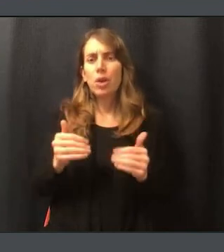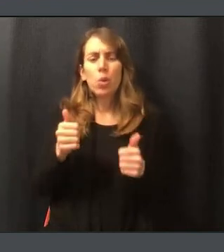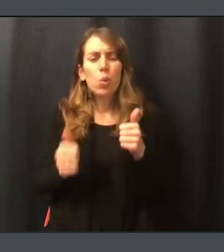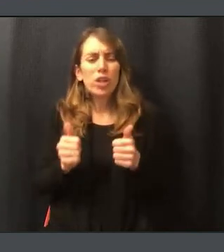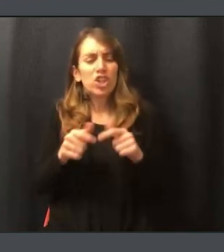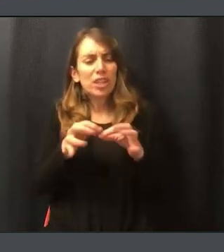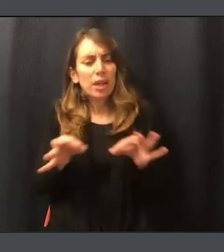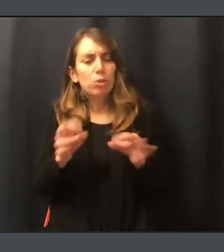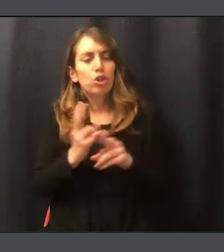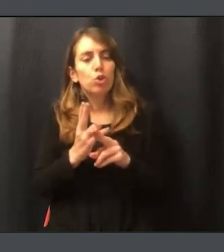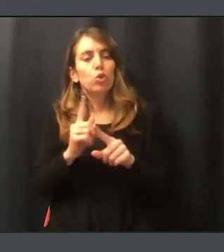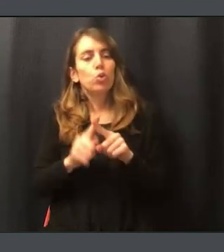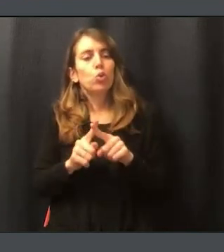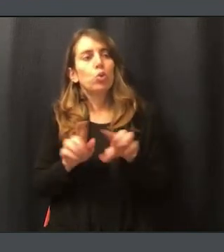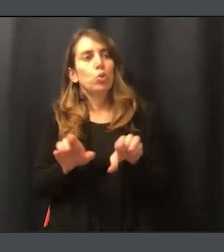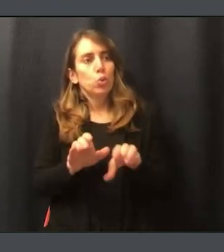language?